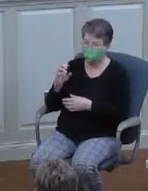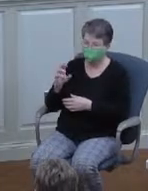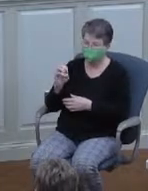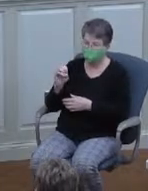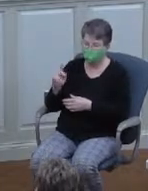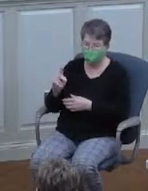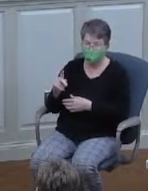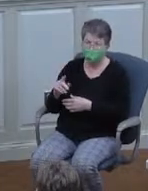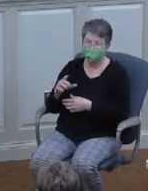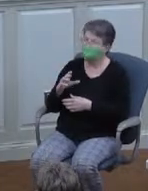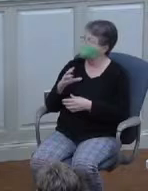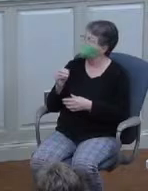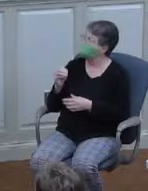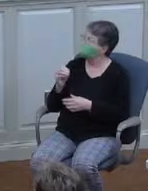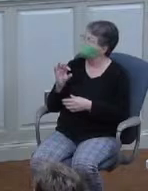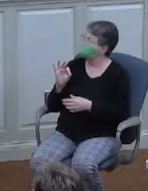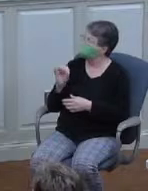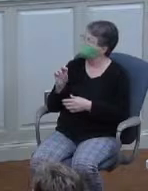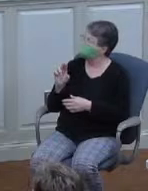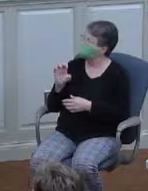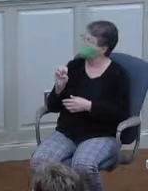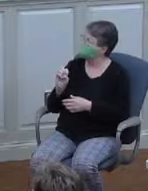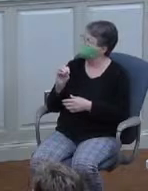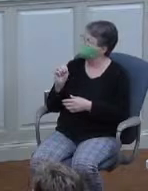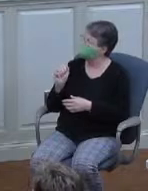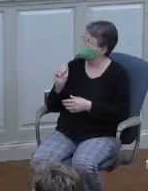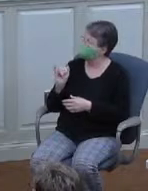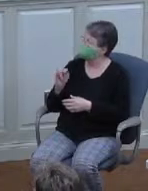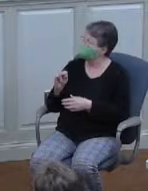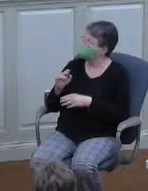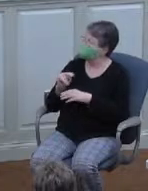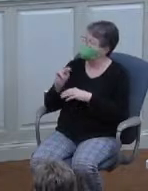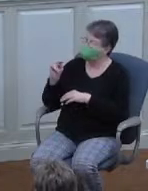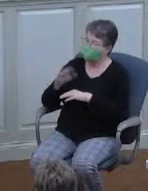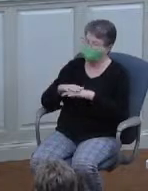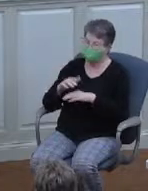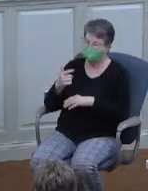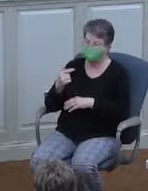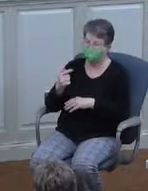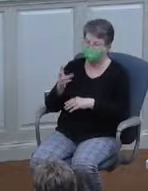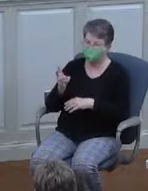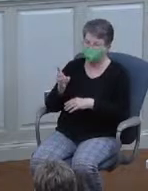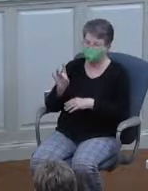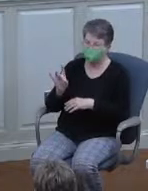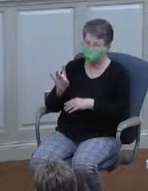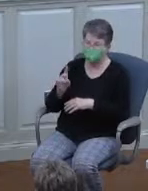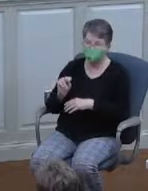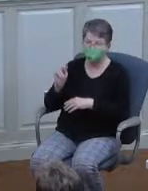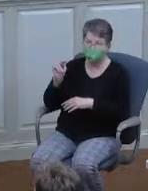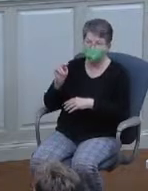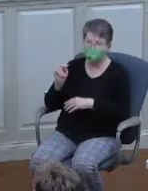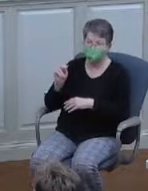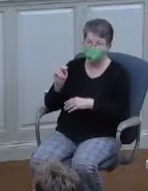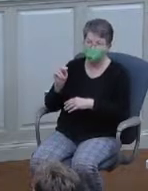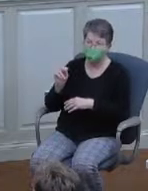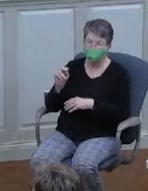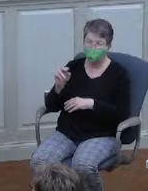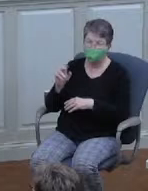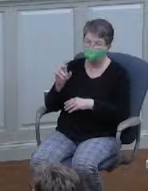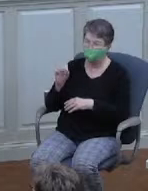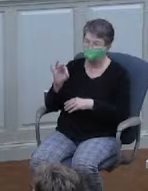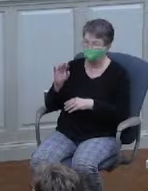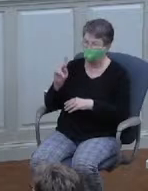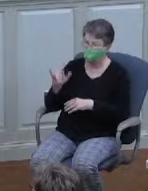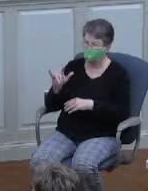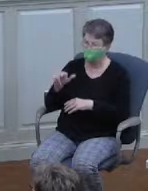and force main. This is on north of the 2168 on the north side of town and east of Kentucky 33 or